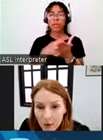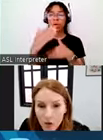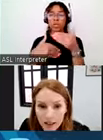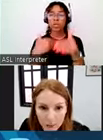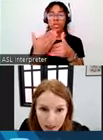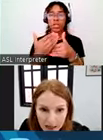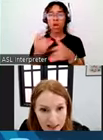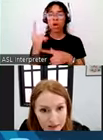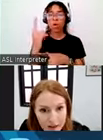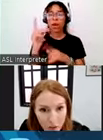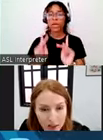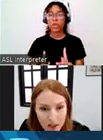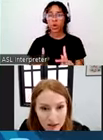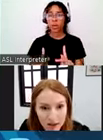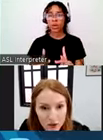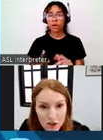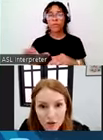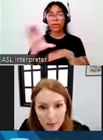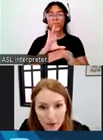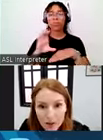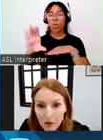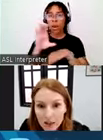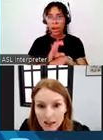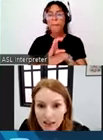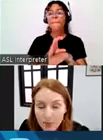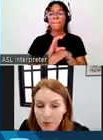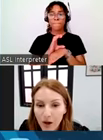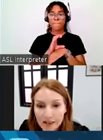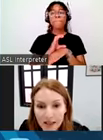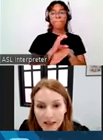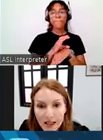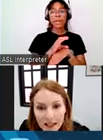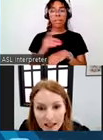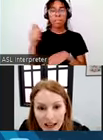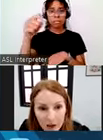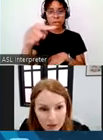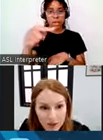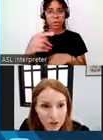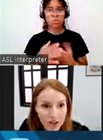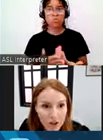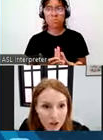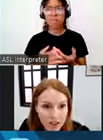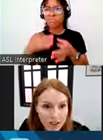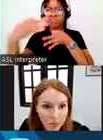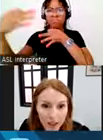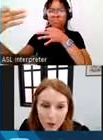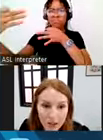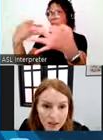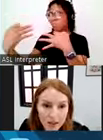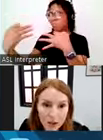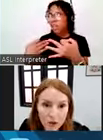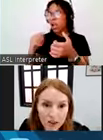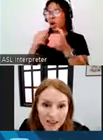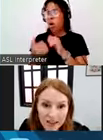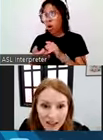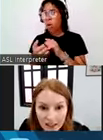in Culebra asked the question, can you describe the community engagement process and how it's going to ensure needs and priorities